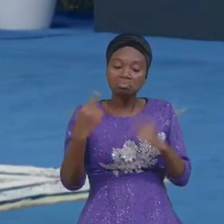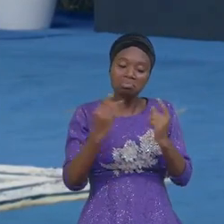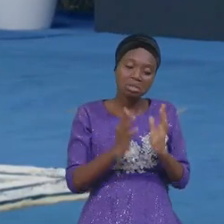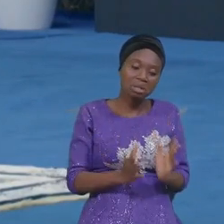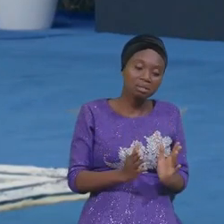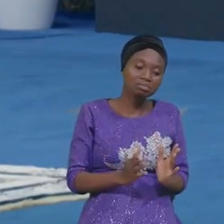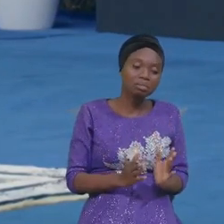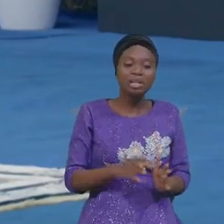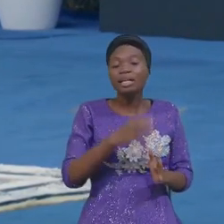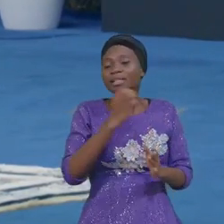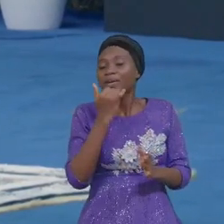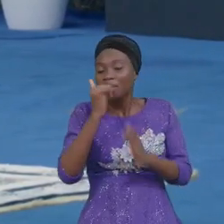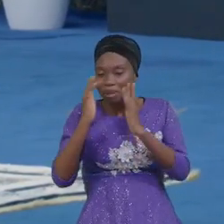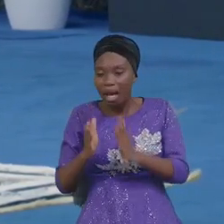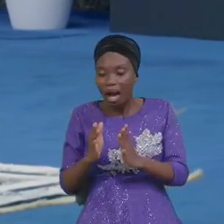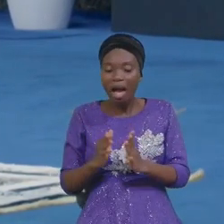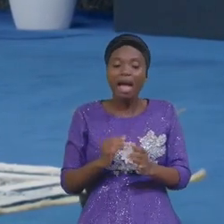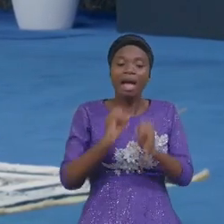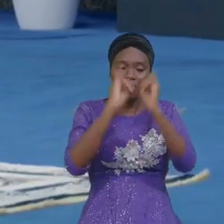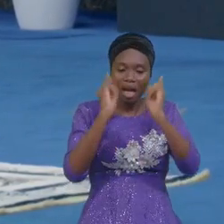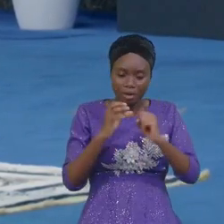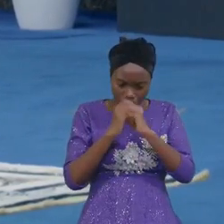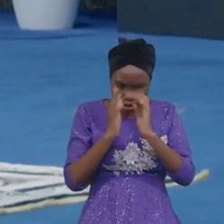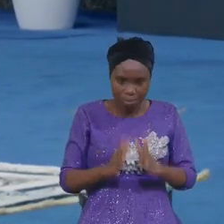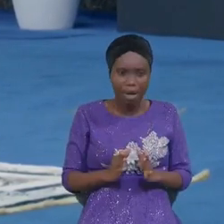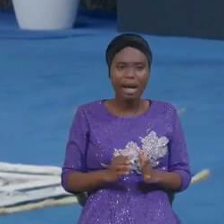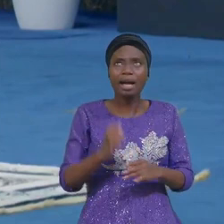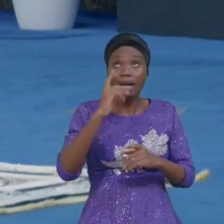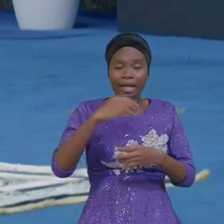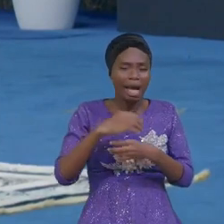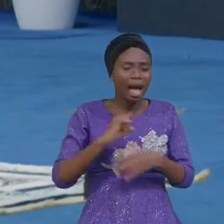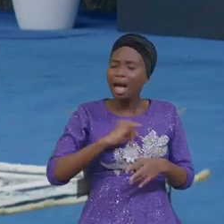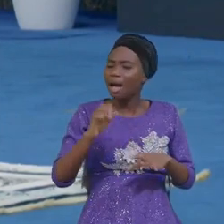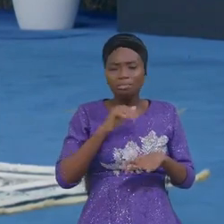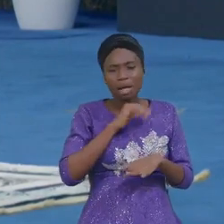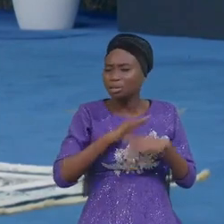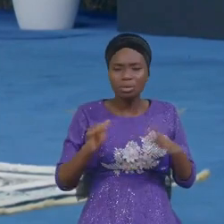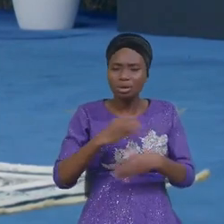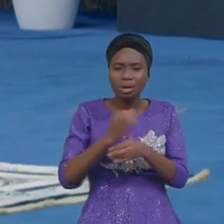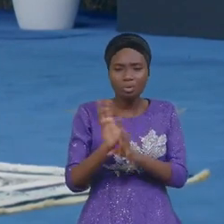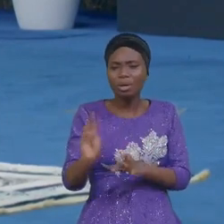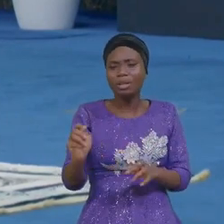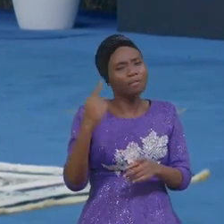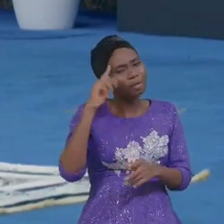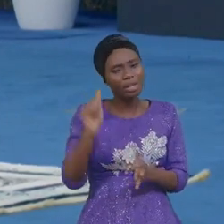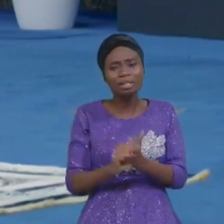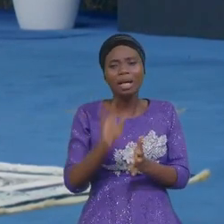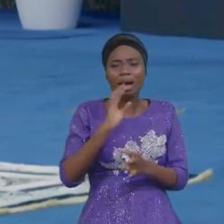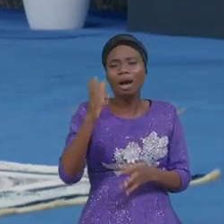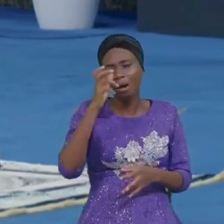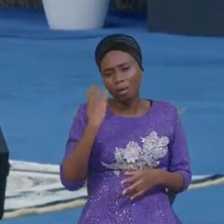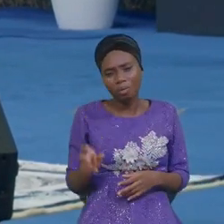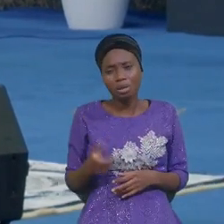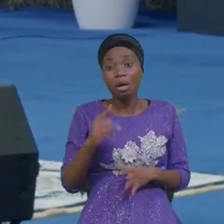criminal, the idol worshiper, I didn't create them for that. They are mine. They are corrupt. The